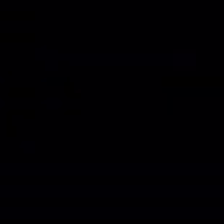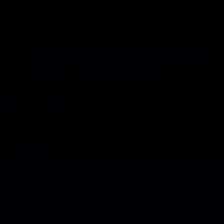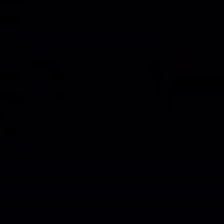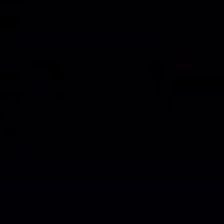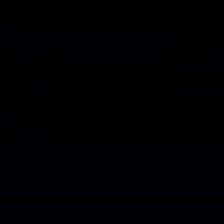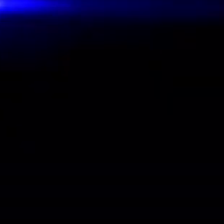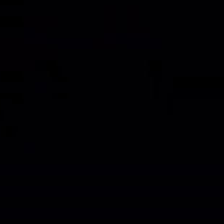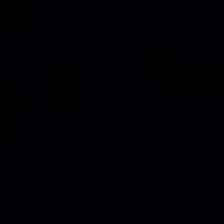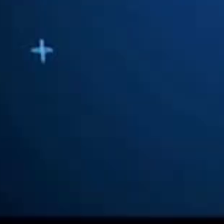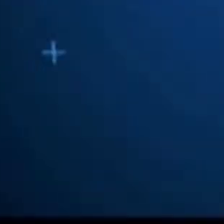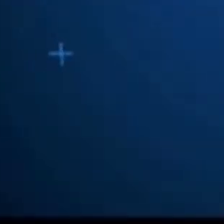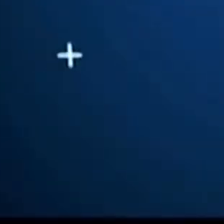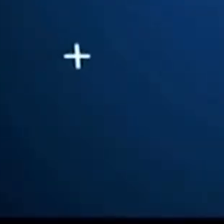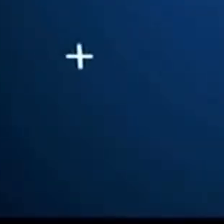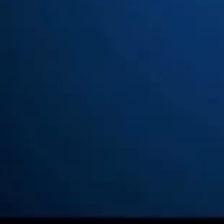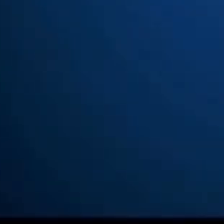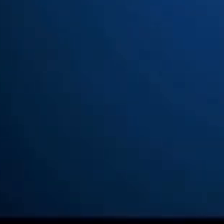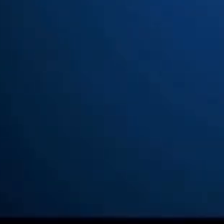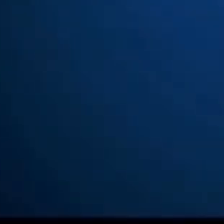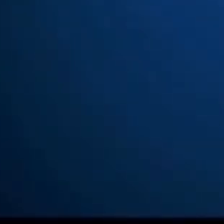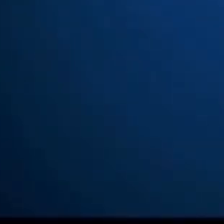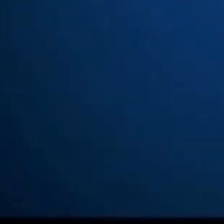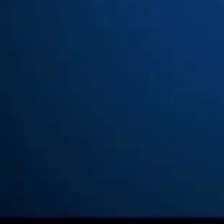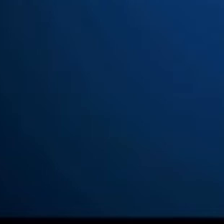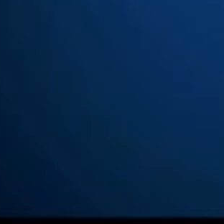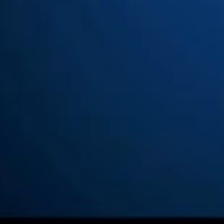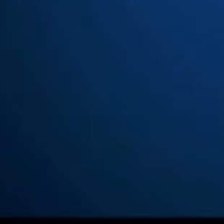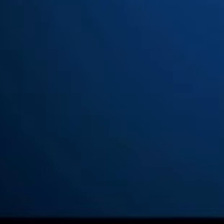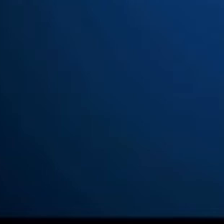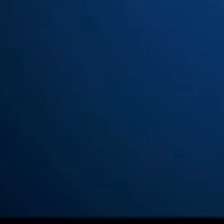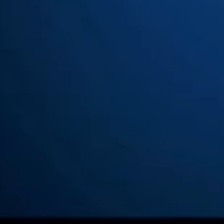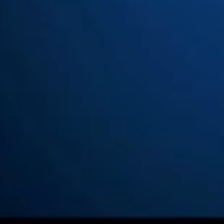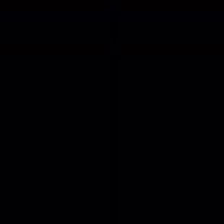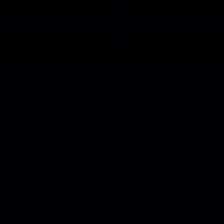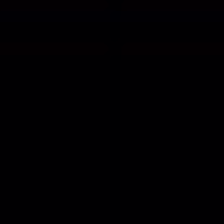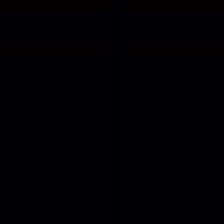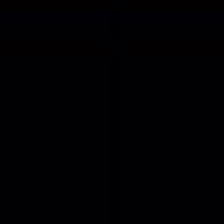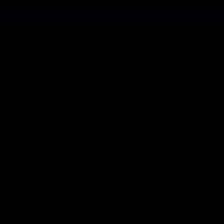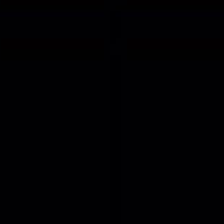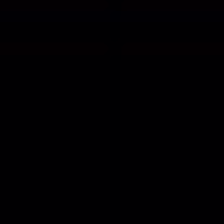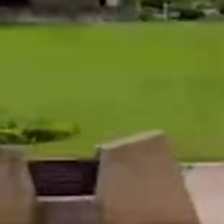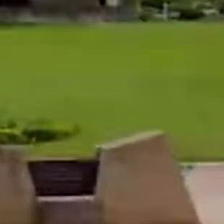watching for free. Top Star. Enjoy digital life.